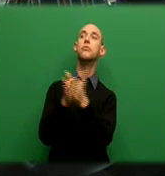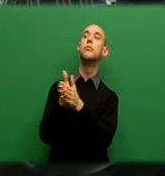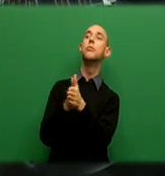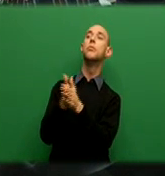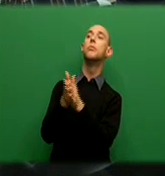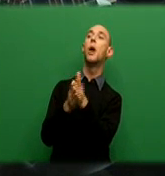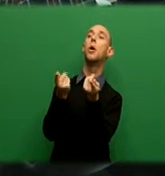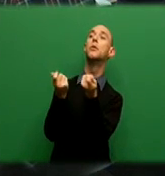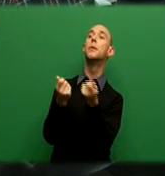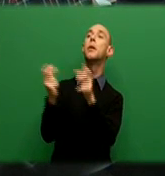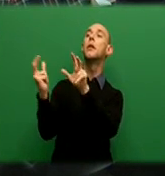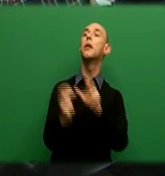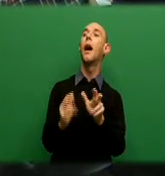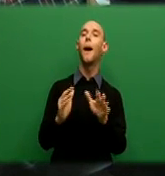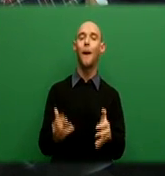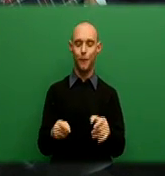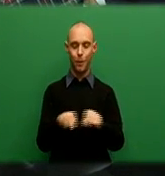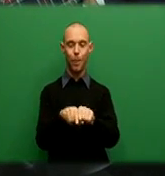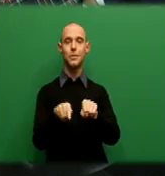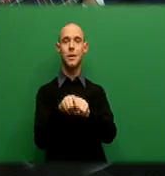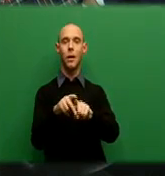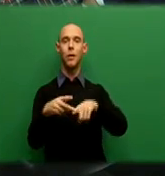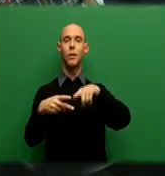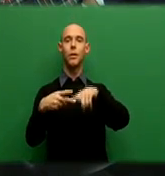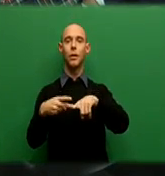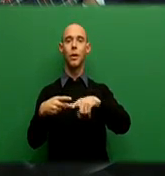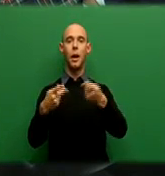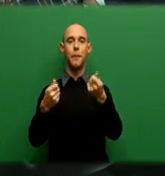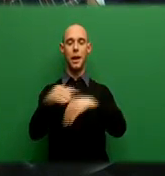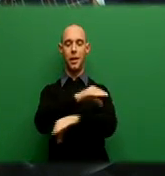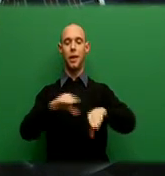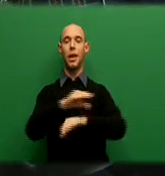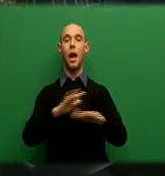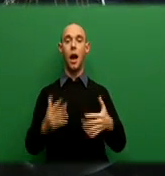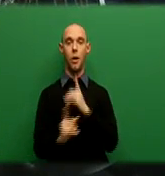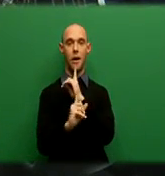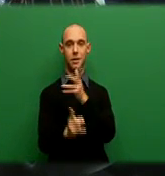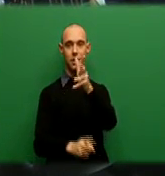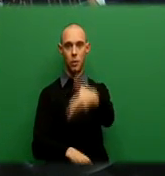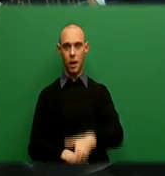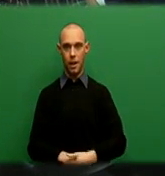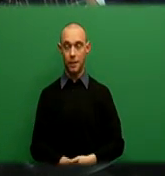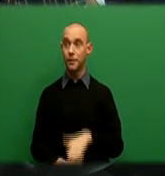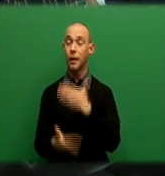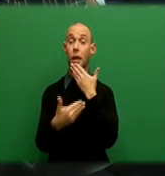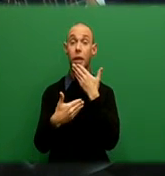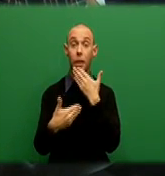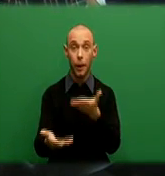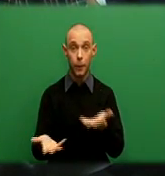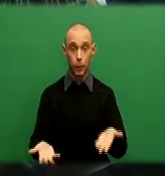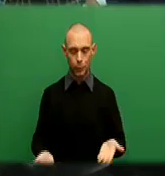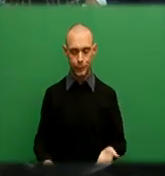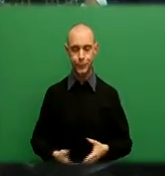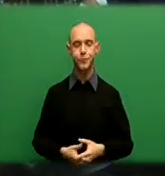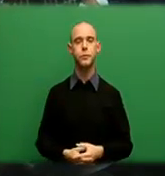Thank you very much. I mean, the main focus of the roadshow was for the National Treasury and the